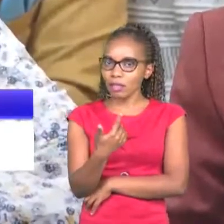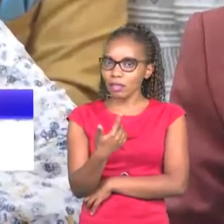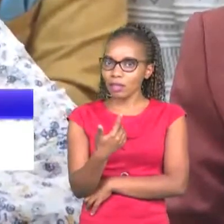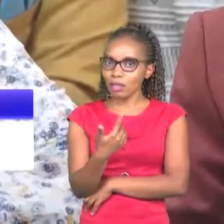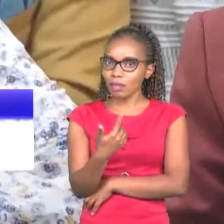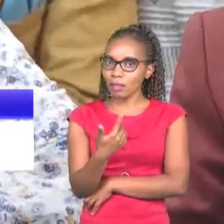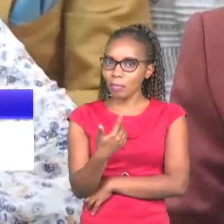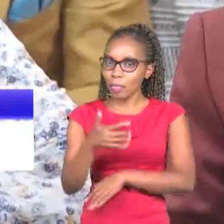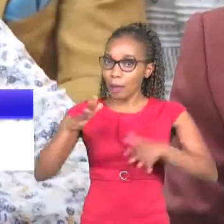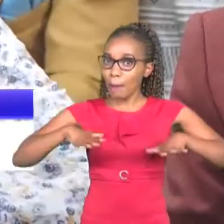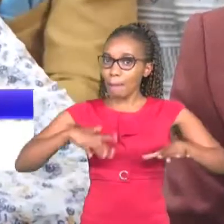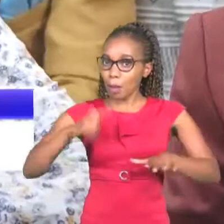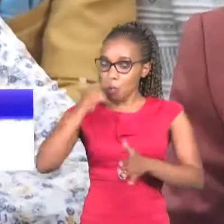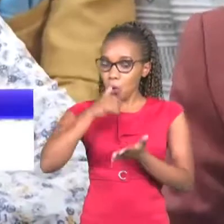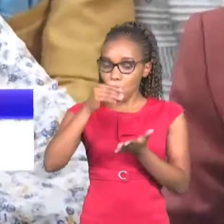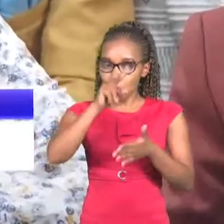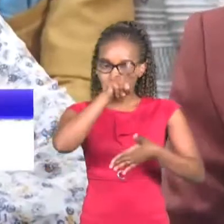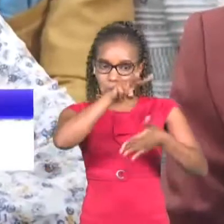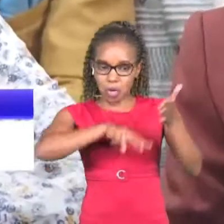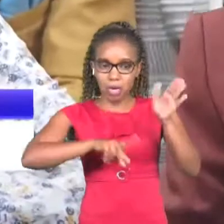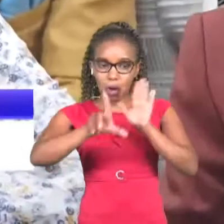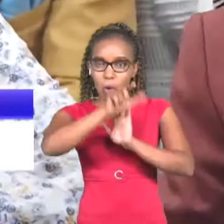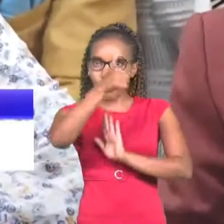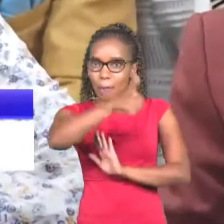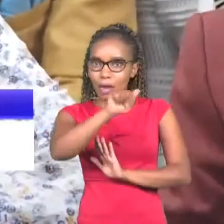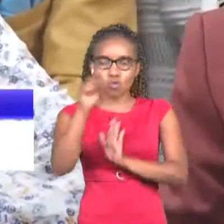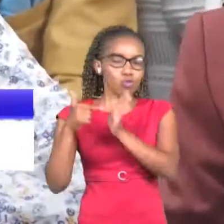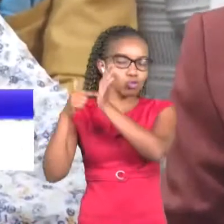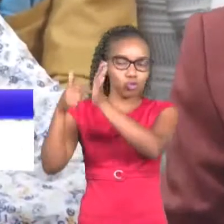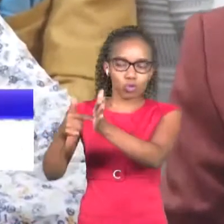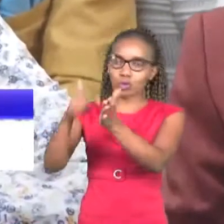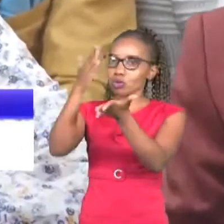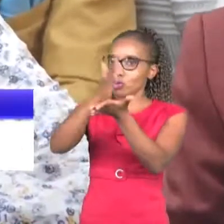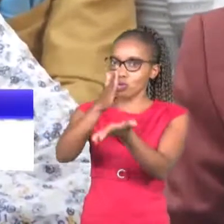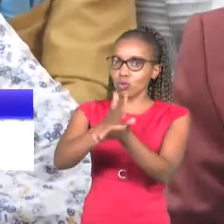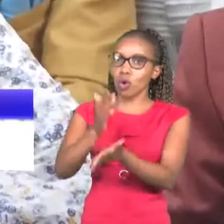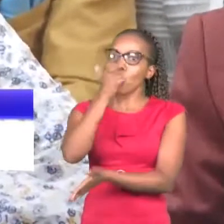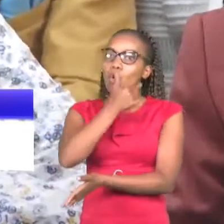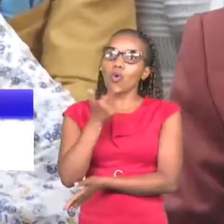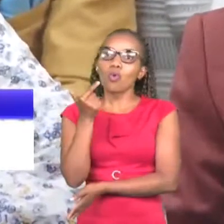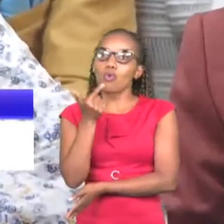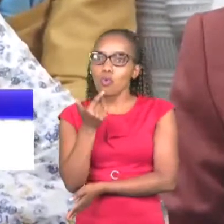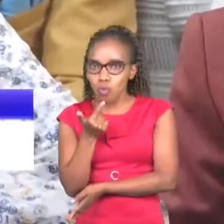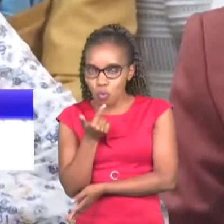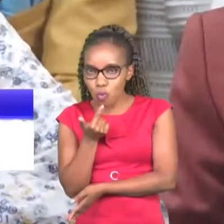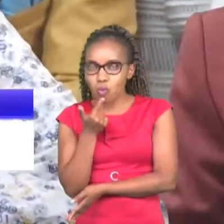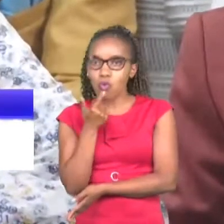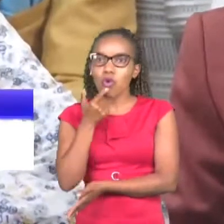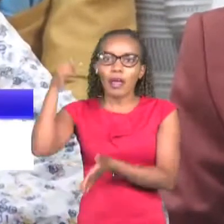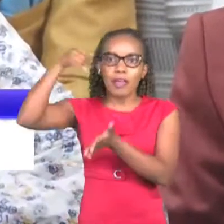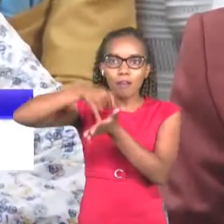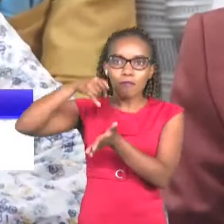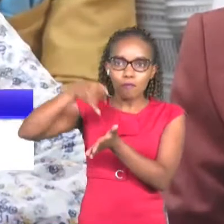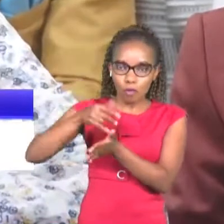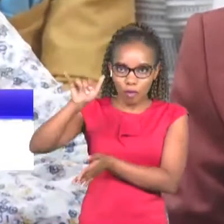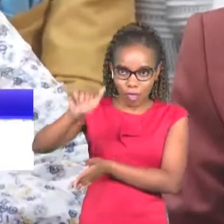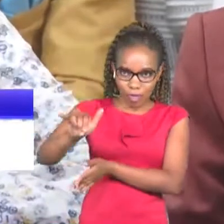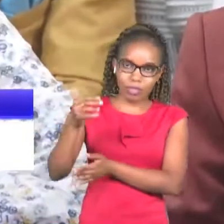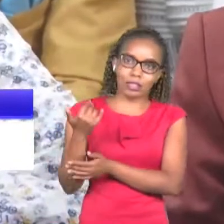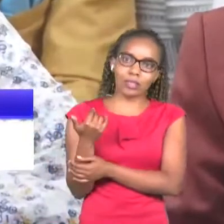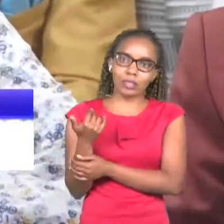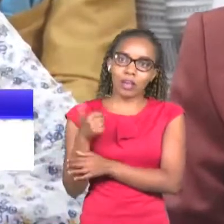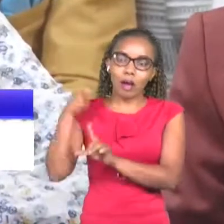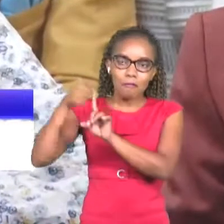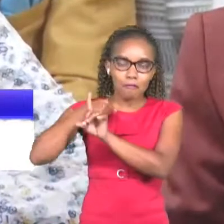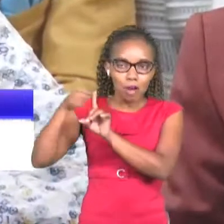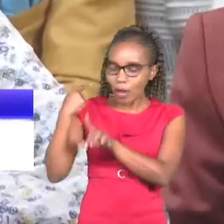hawajasoma sheria, inaonyesha dalili ni nani walikuwa nahusika na hiyo kitendo.